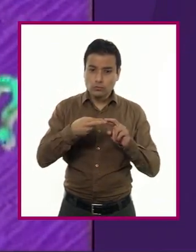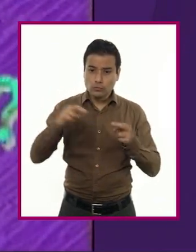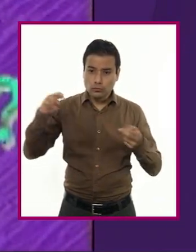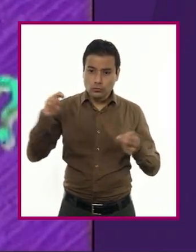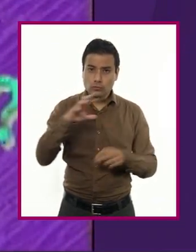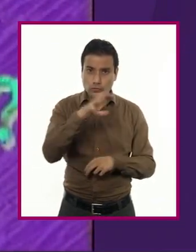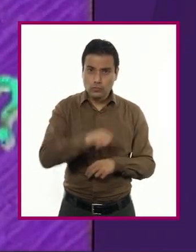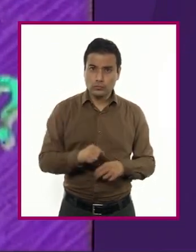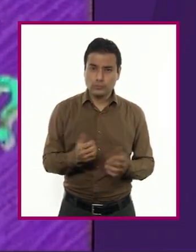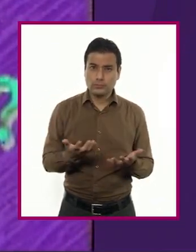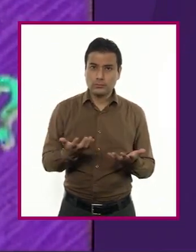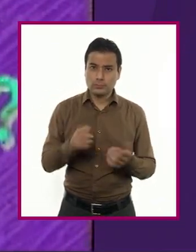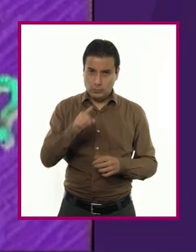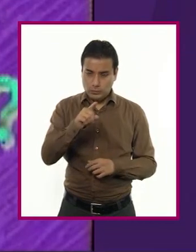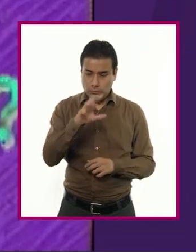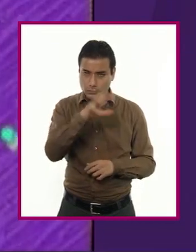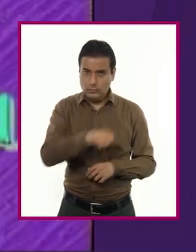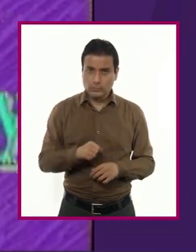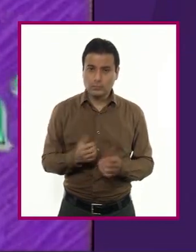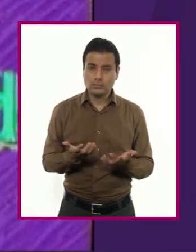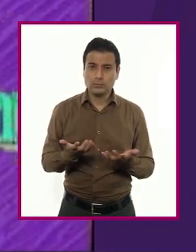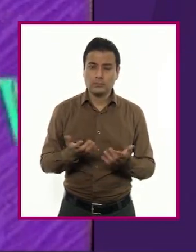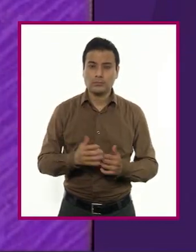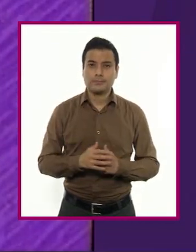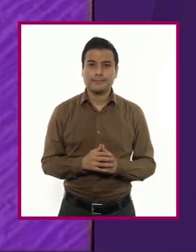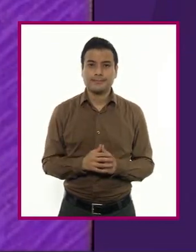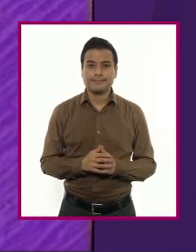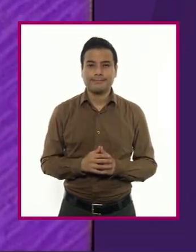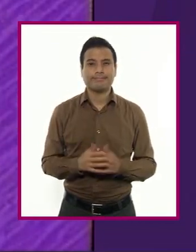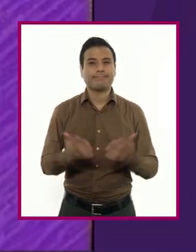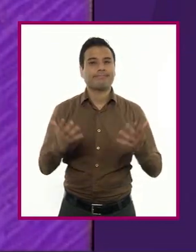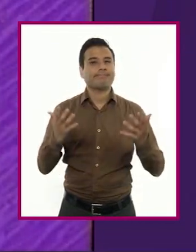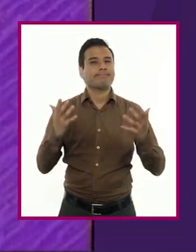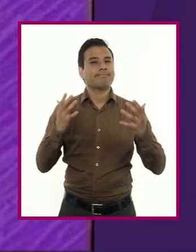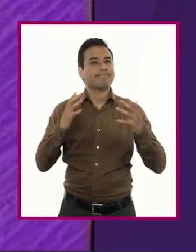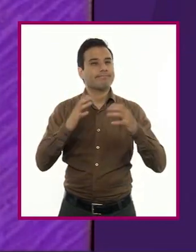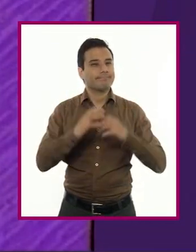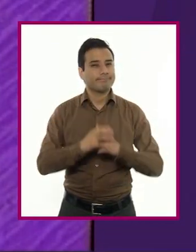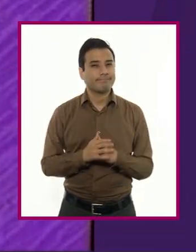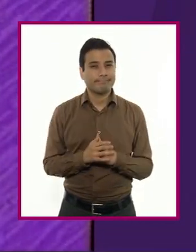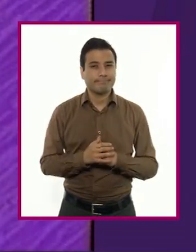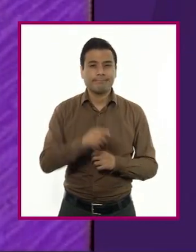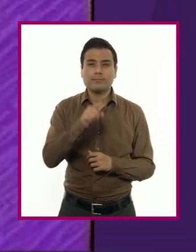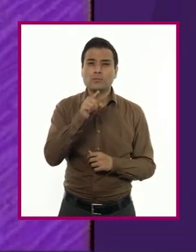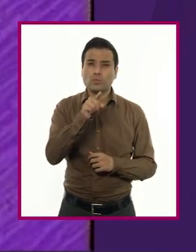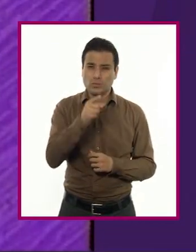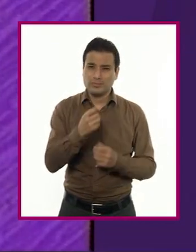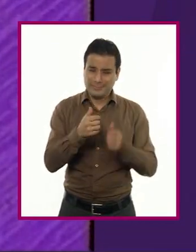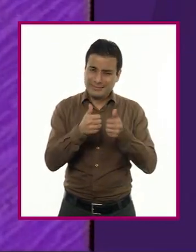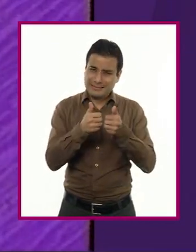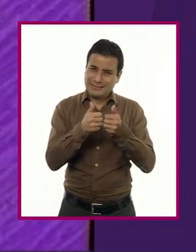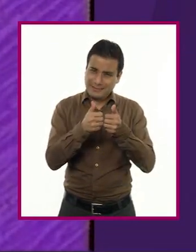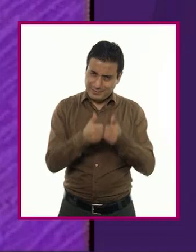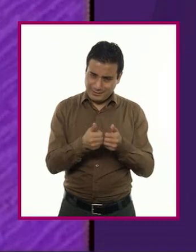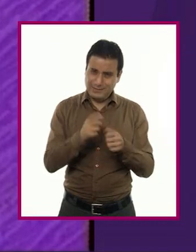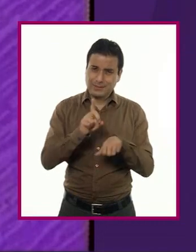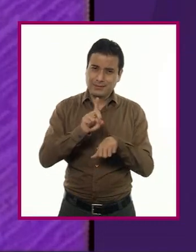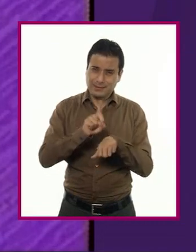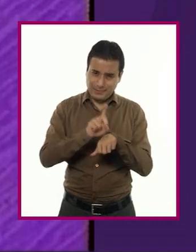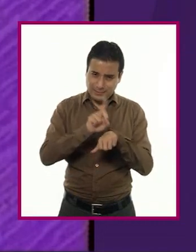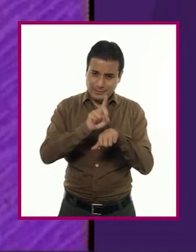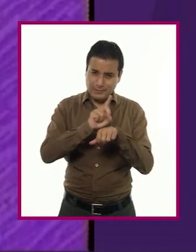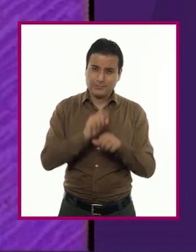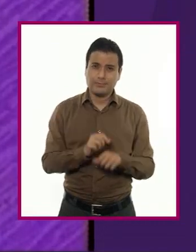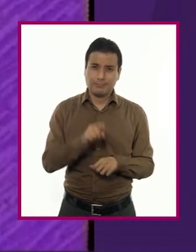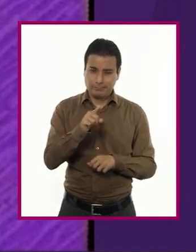the rope? Why don't you? Oh, Mark, why don't you stay with us a few more days? Why don't you stay with us a few